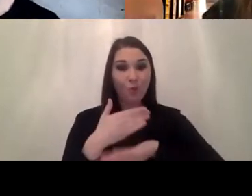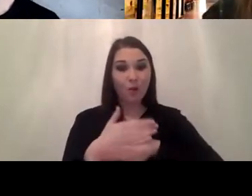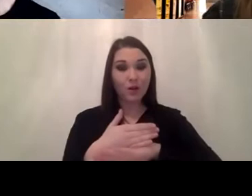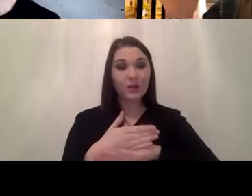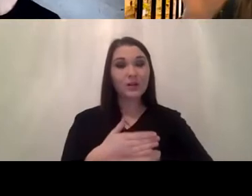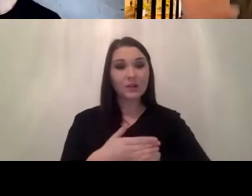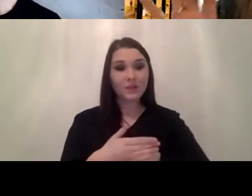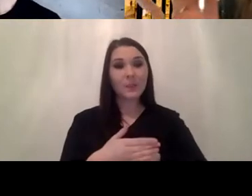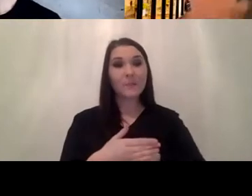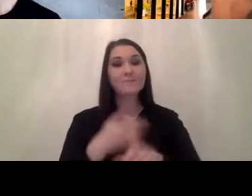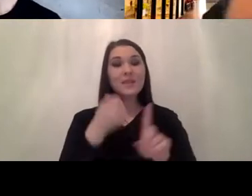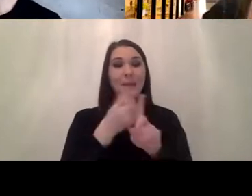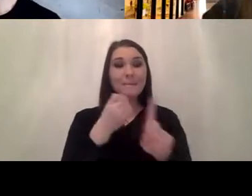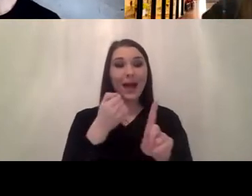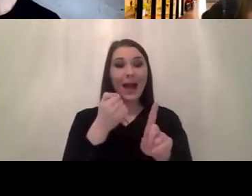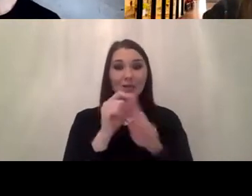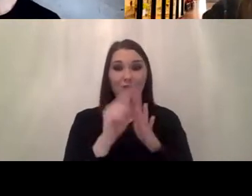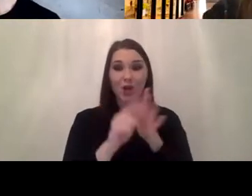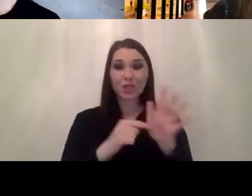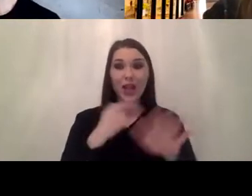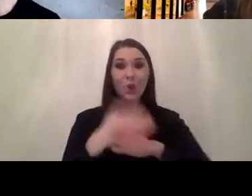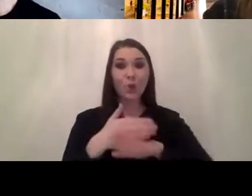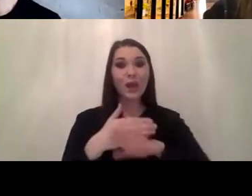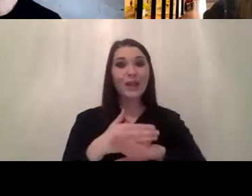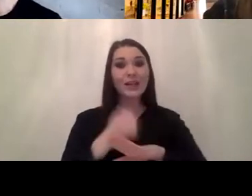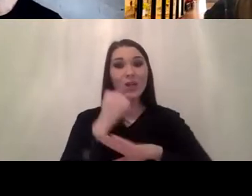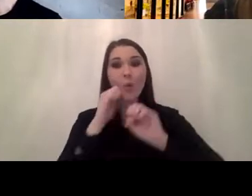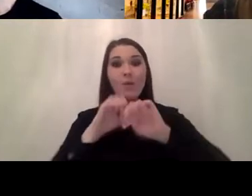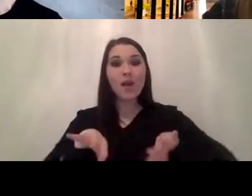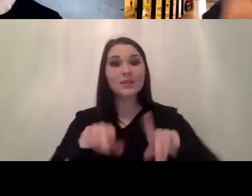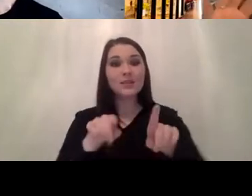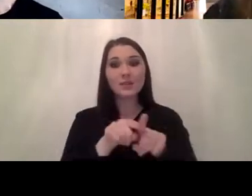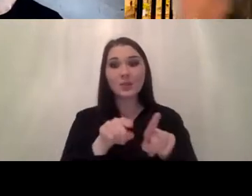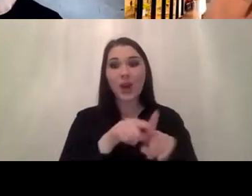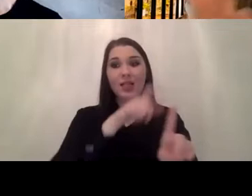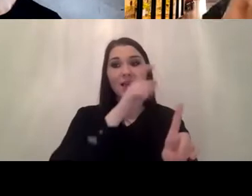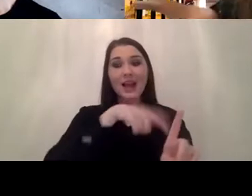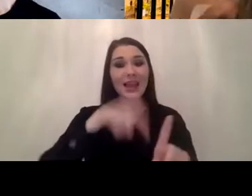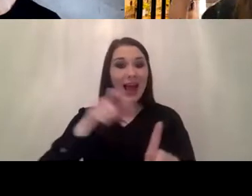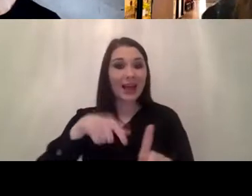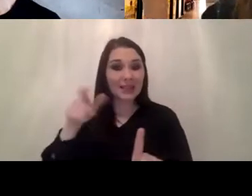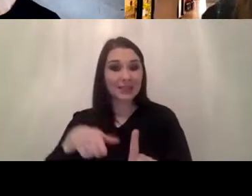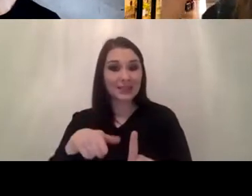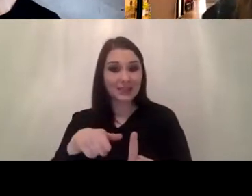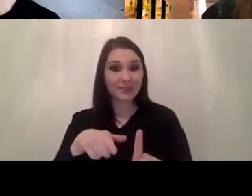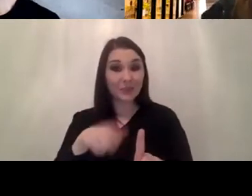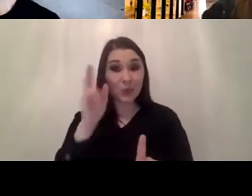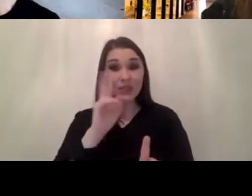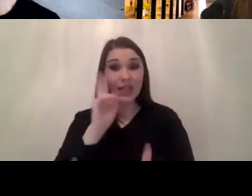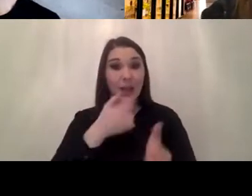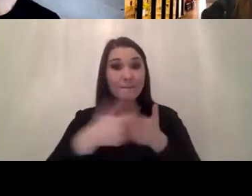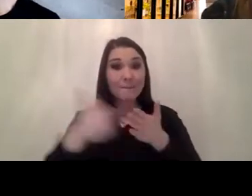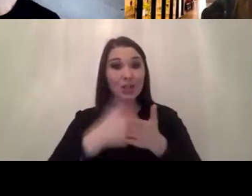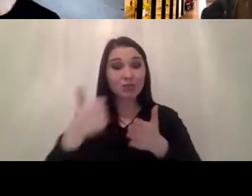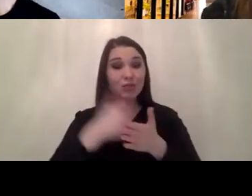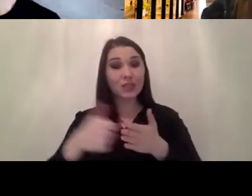impact project and working with homeless, but as well as some of the design client projects, do you see any kind of patterns emerging in